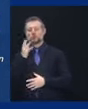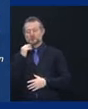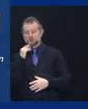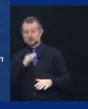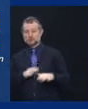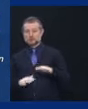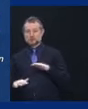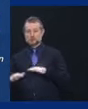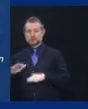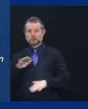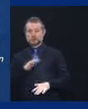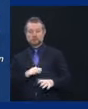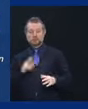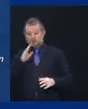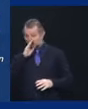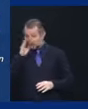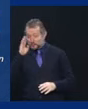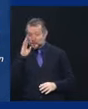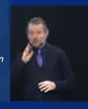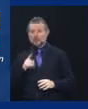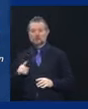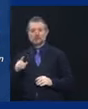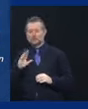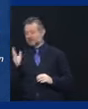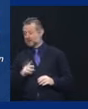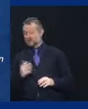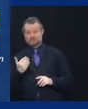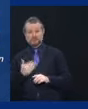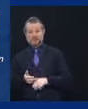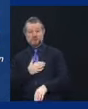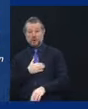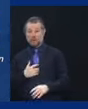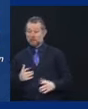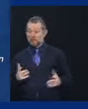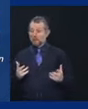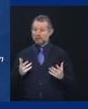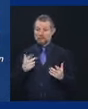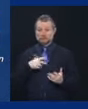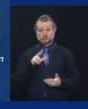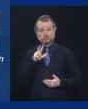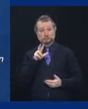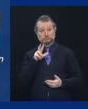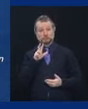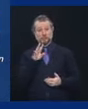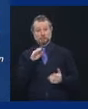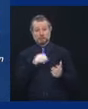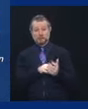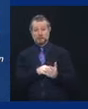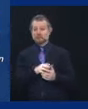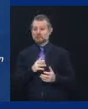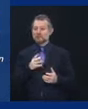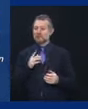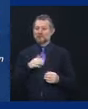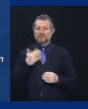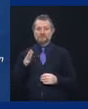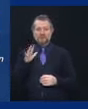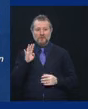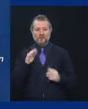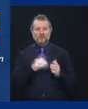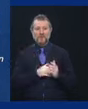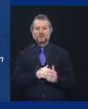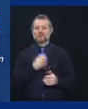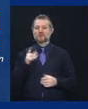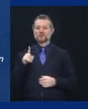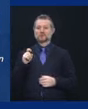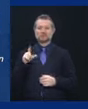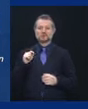institutions. We did 34,000, week two, 54,000, week three, 120. We got more